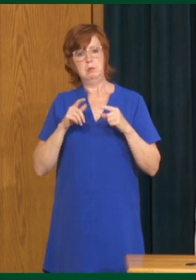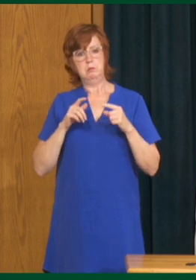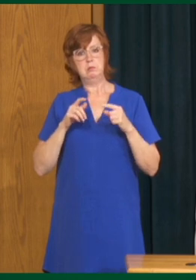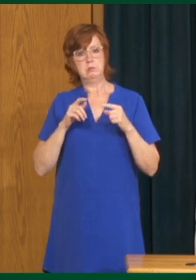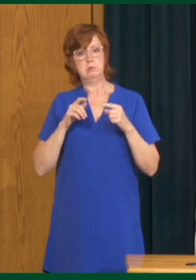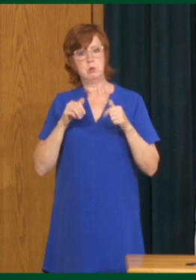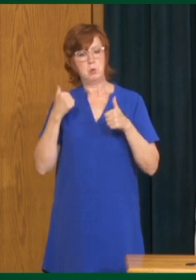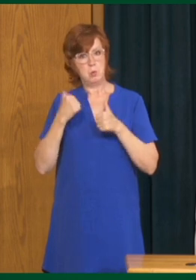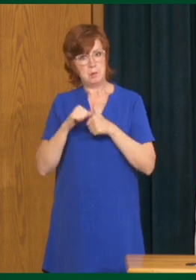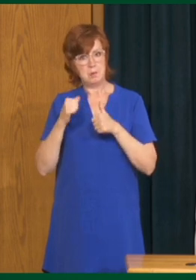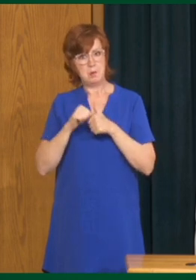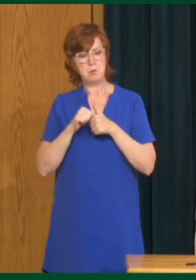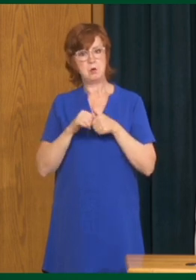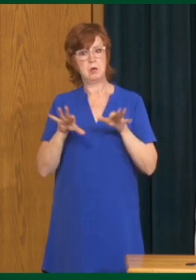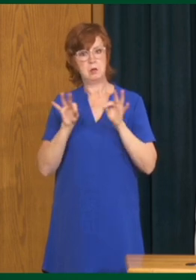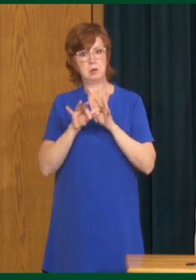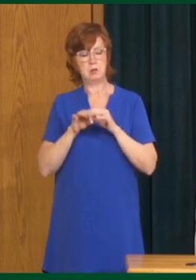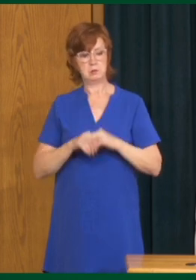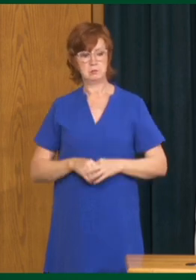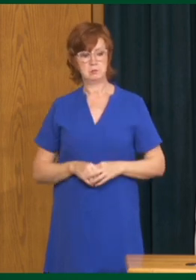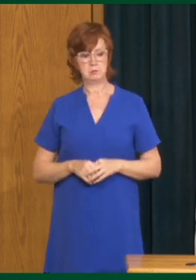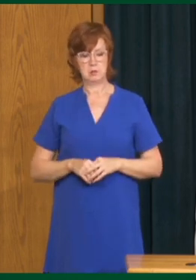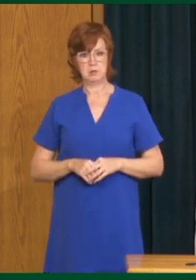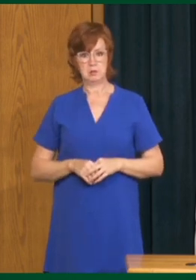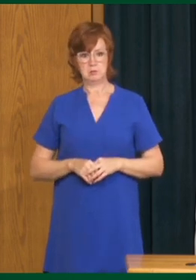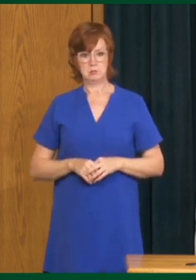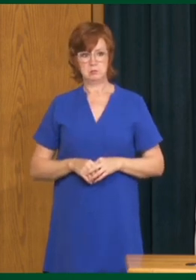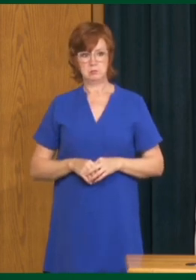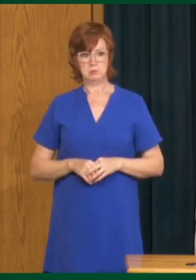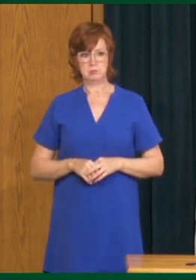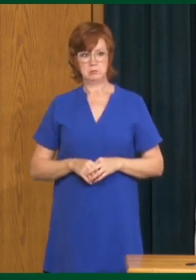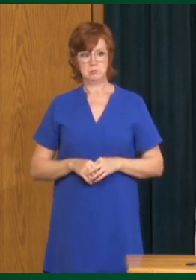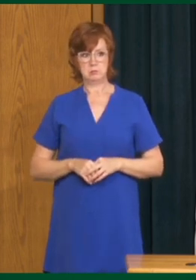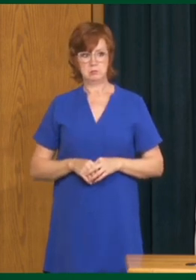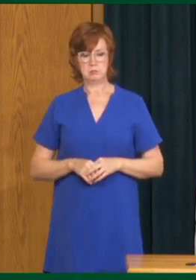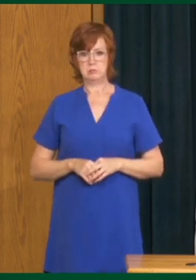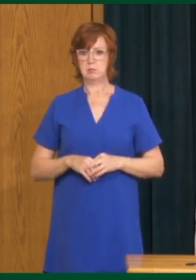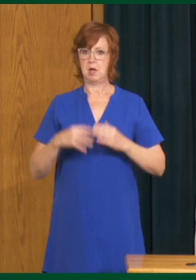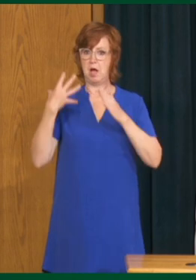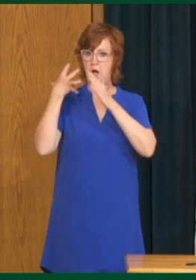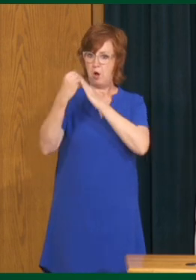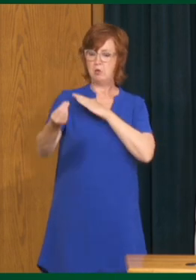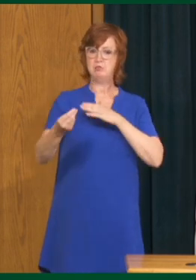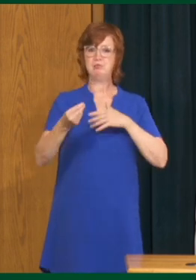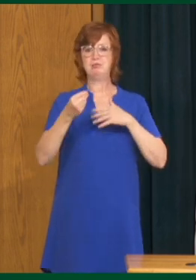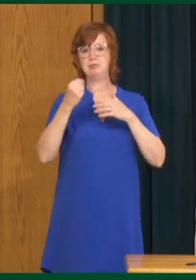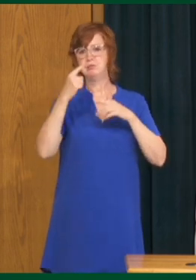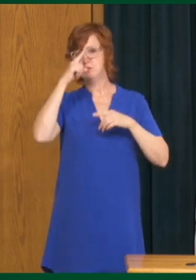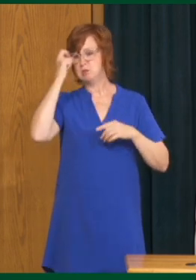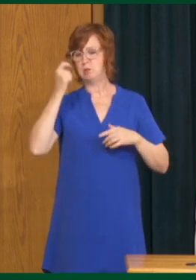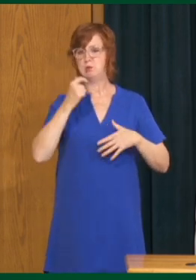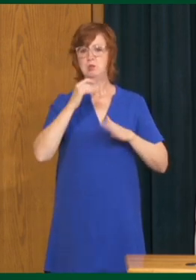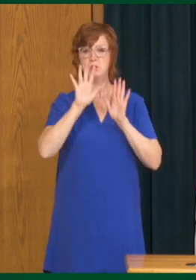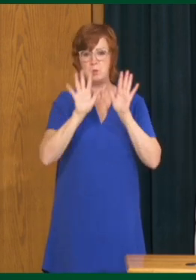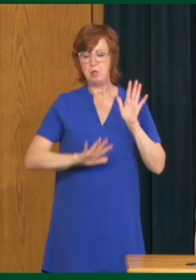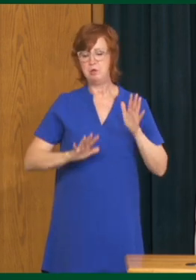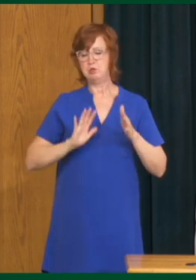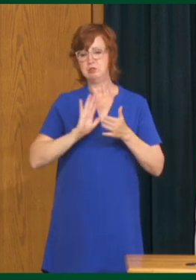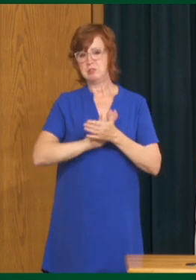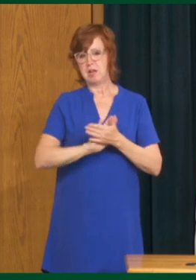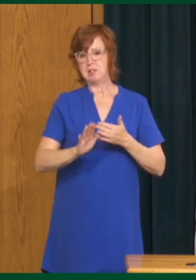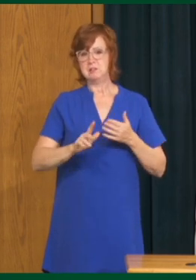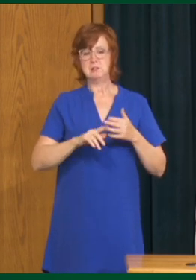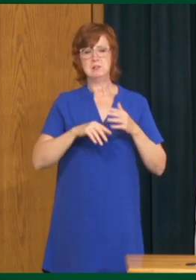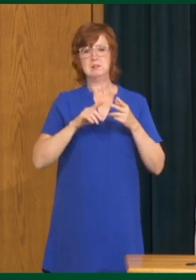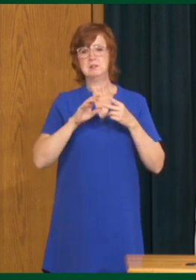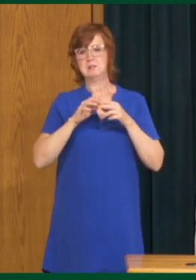like to reiterate that as we continue to enjoy our summers, as many sports activities start, both outdoor and indoor, the